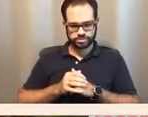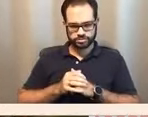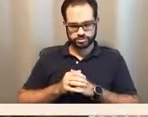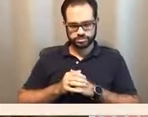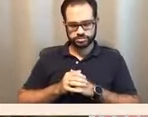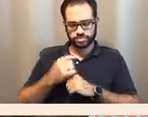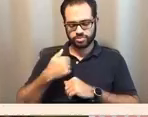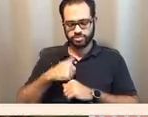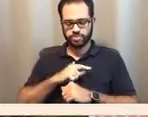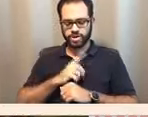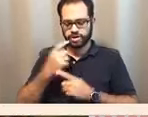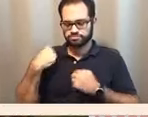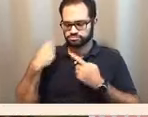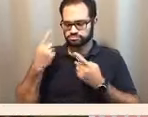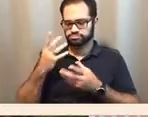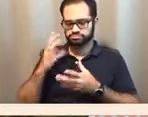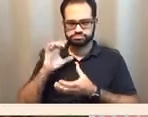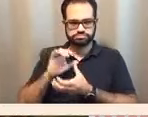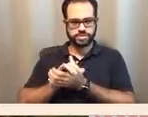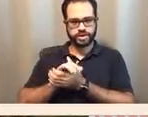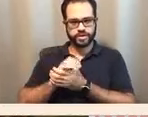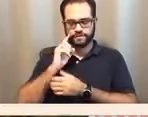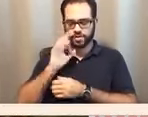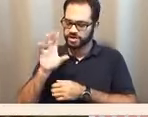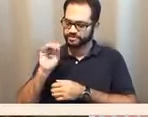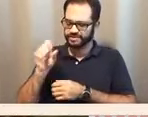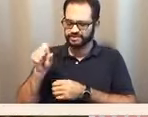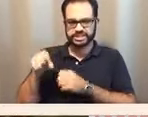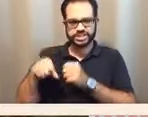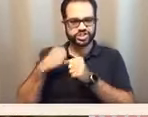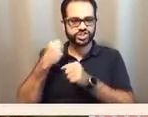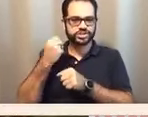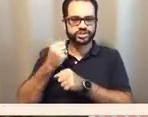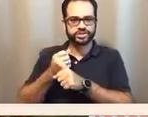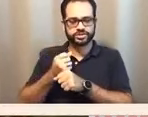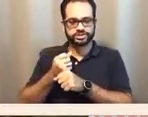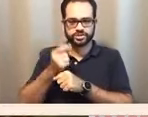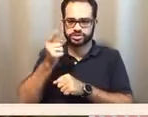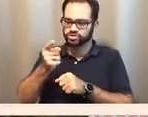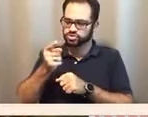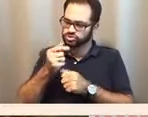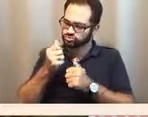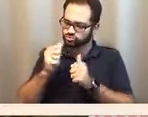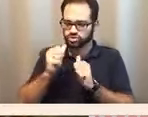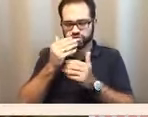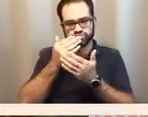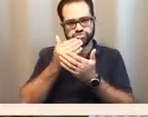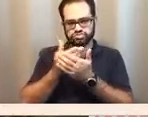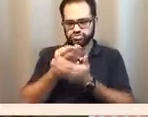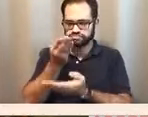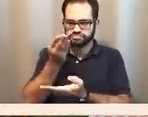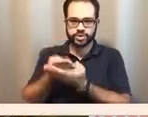for 50 years and you're tried and true."